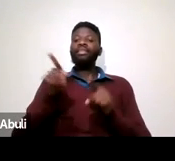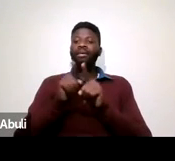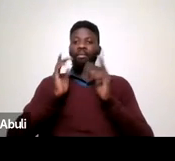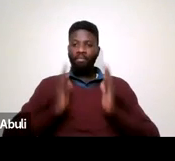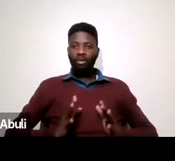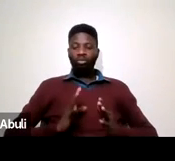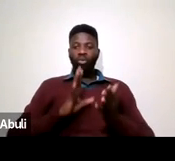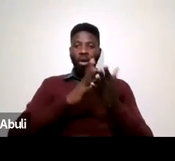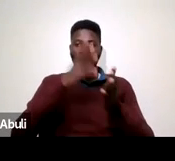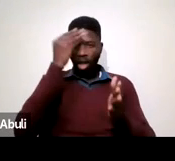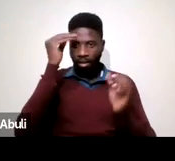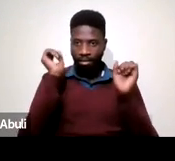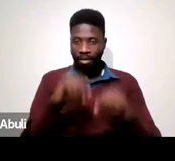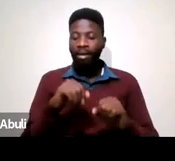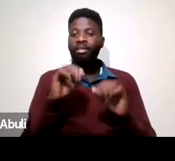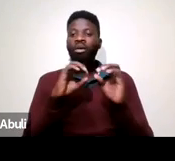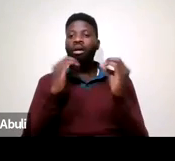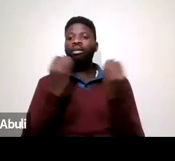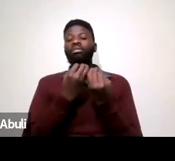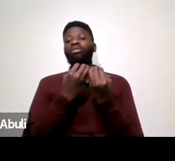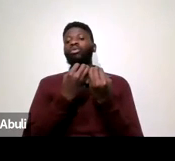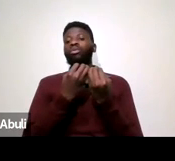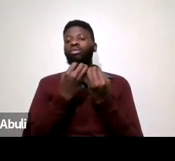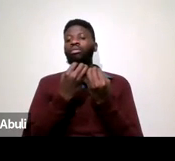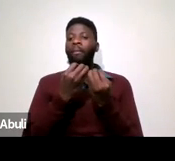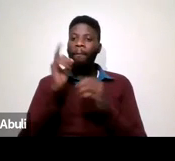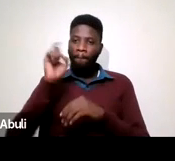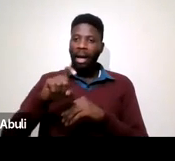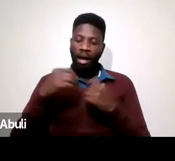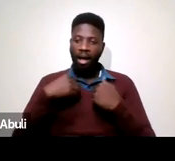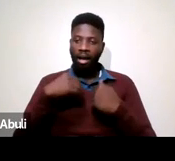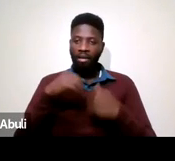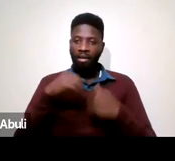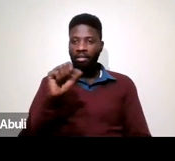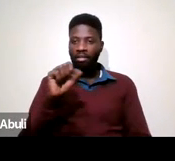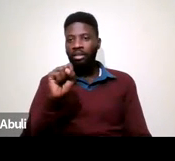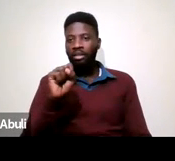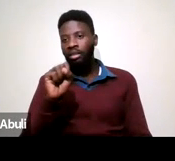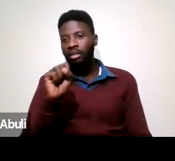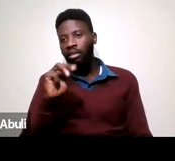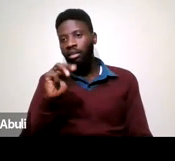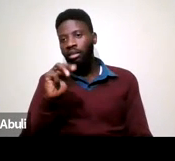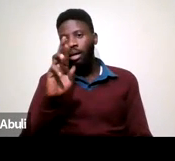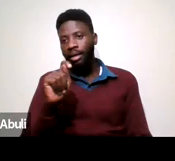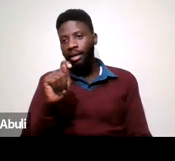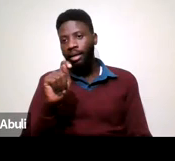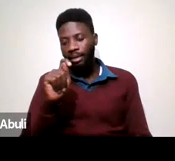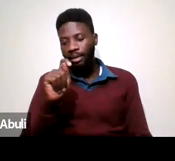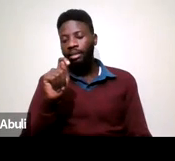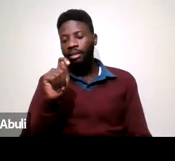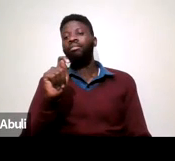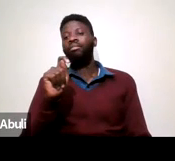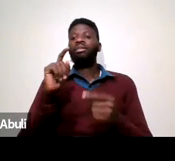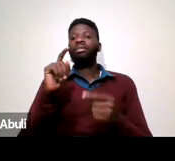that organizations should set SMART goals, which are specific, measurable, attainable,